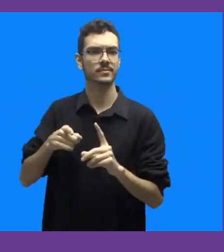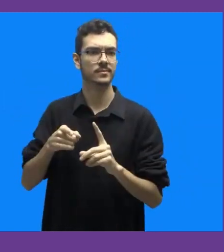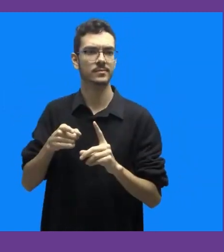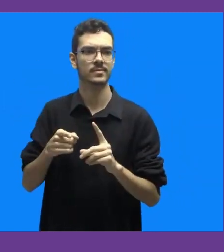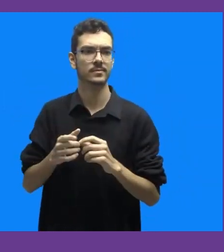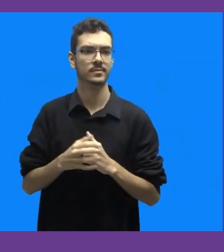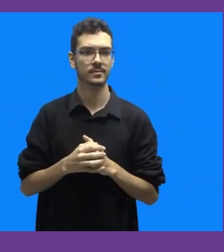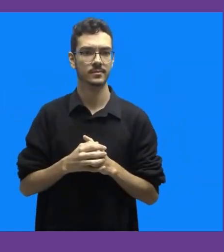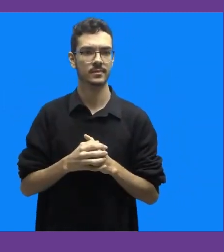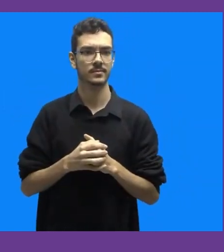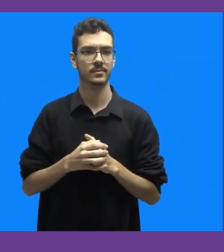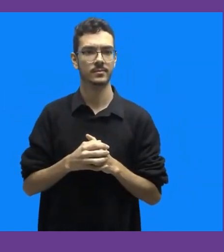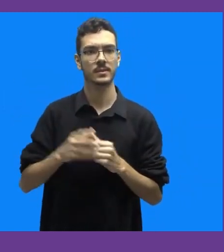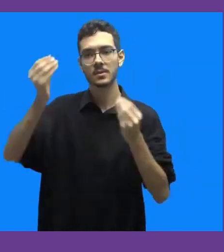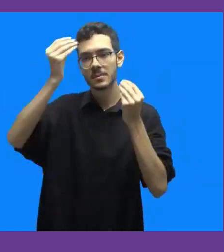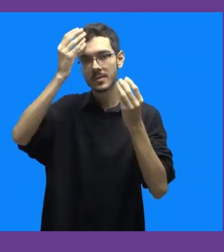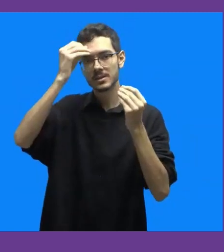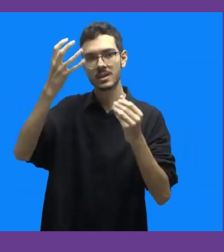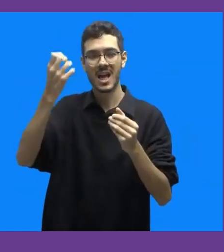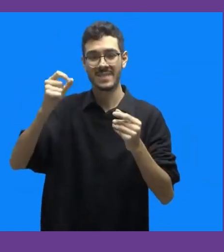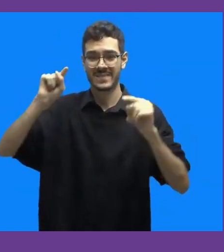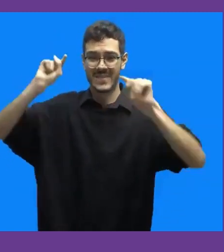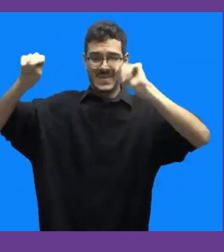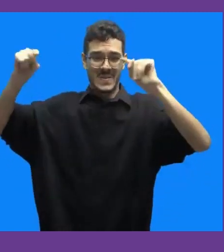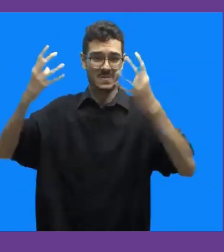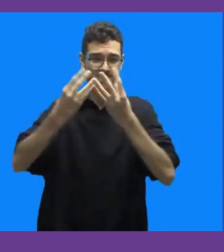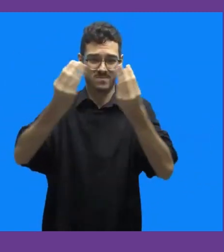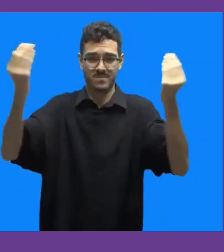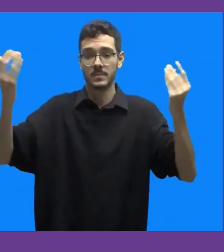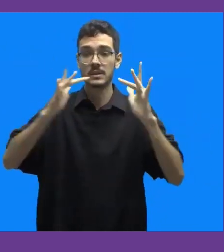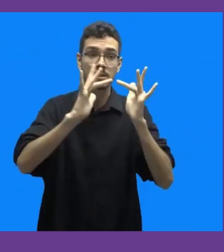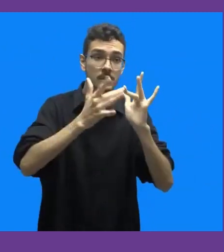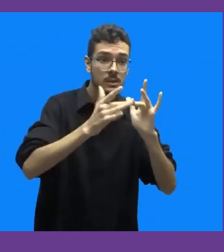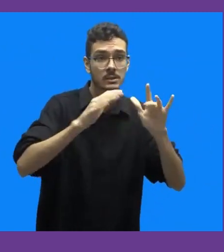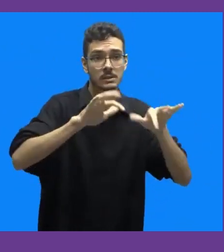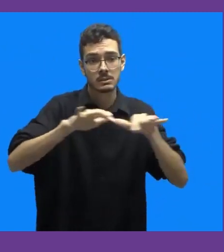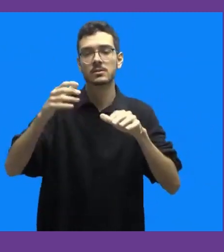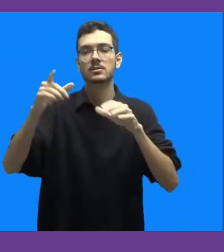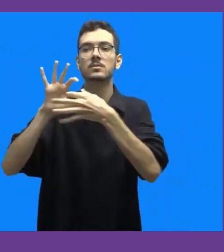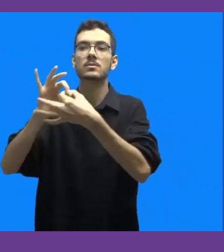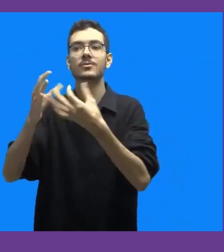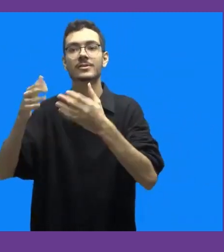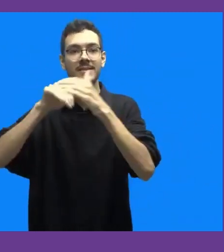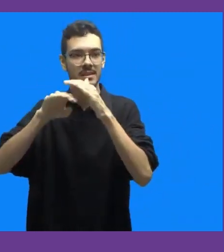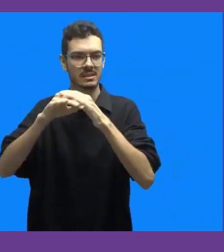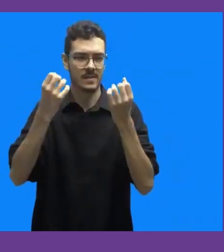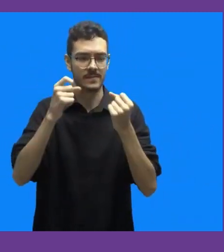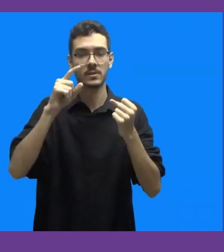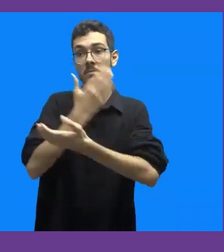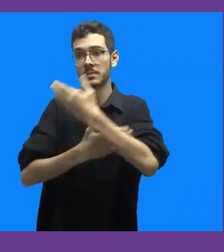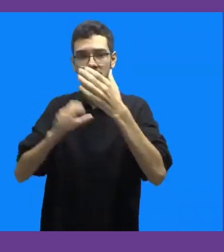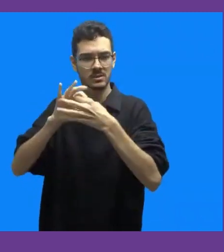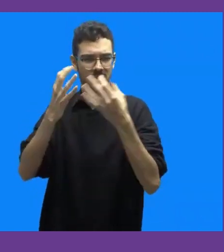information everywhere about accessibility, about disability, about inclusion,